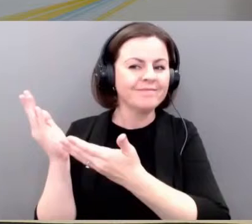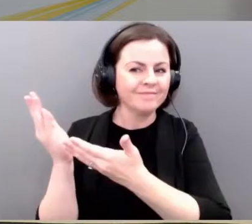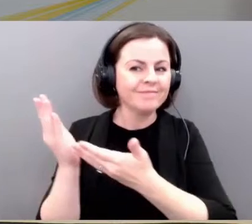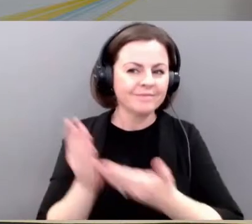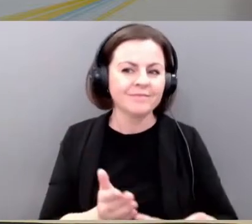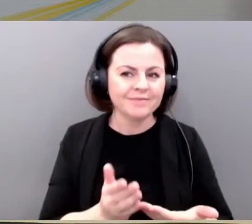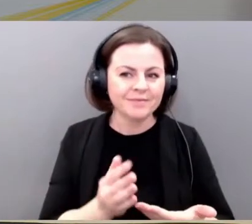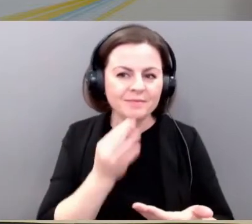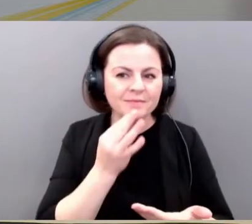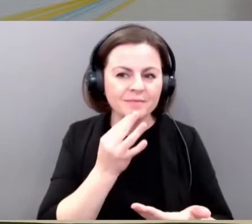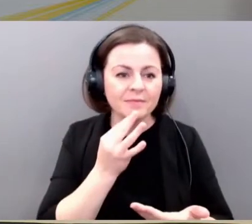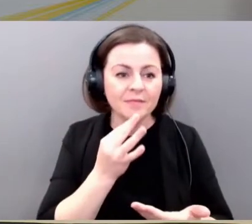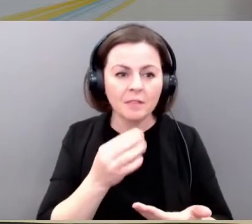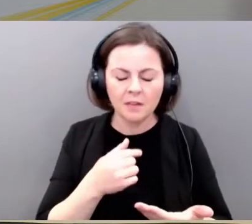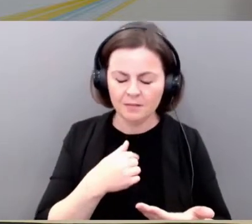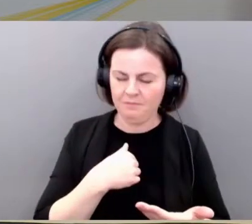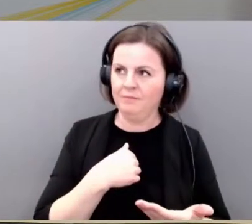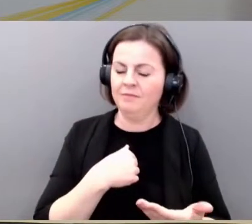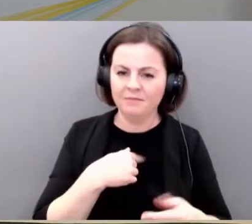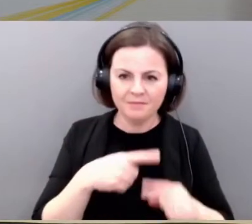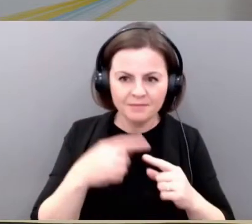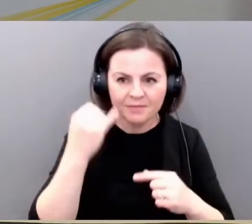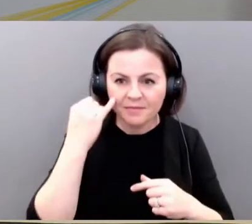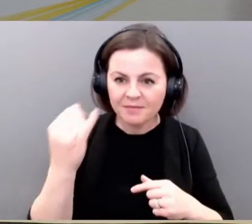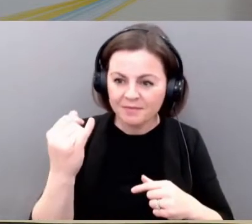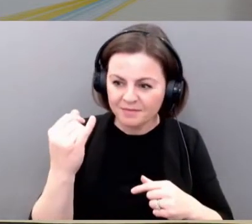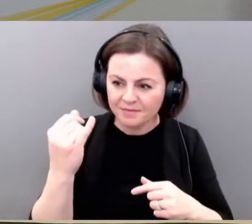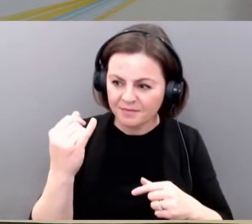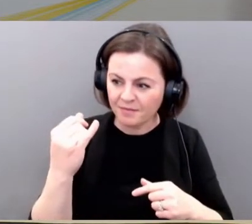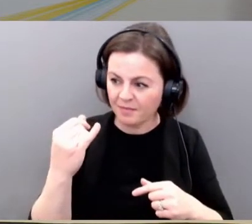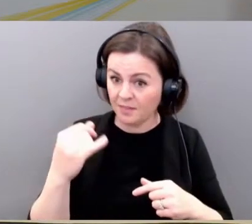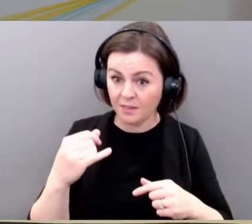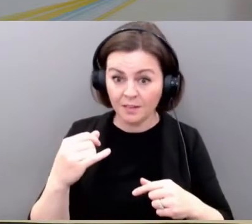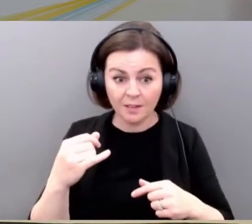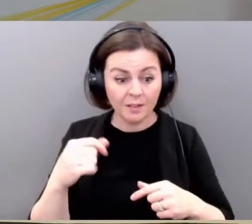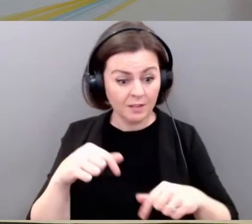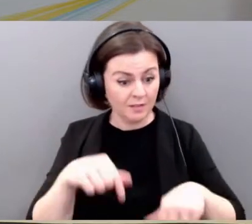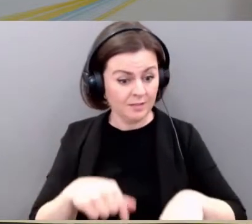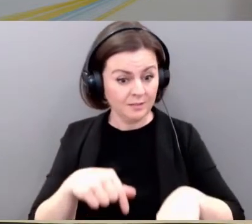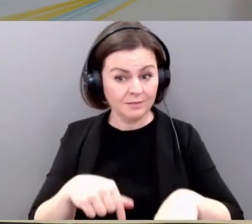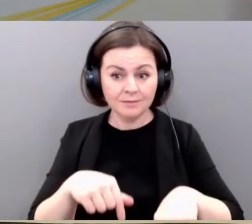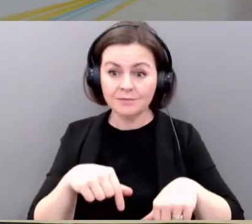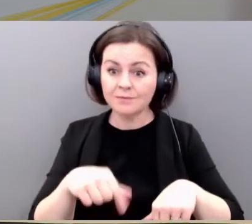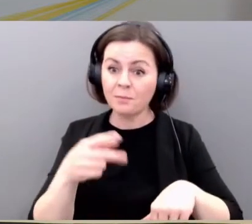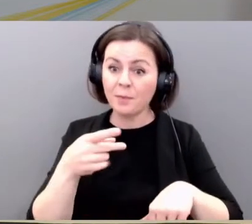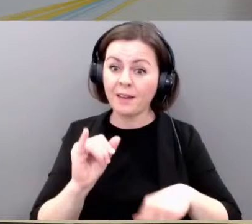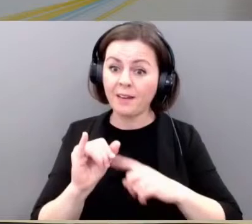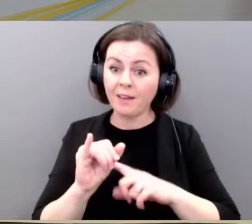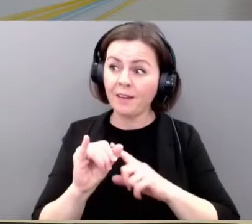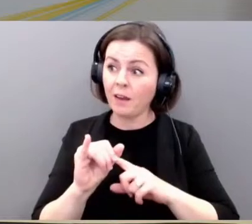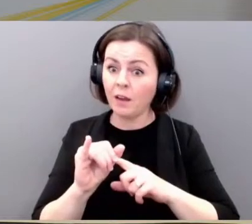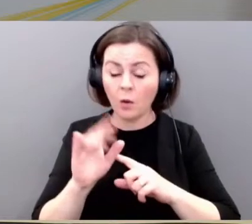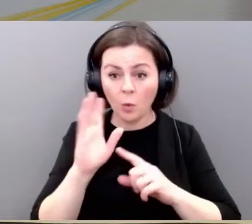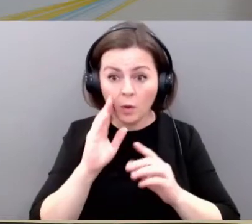be starting to administer vaccine in this province in December of this